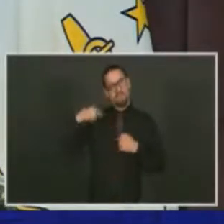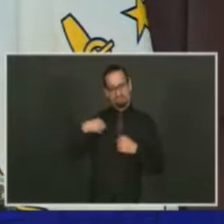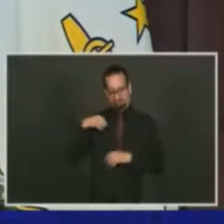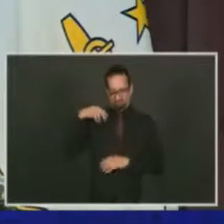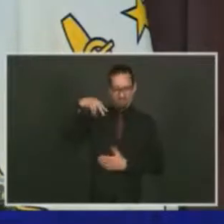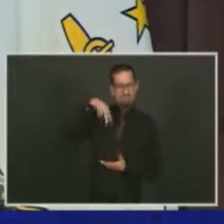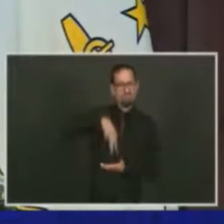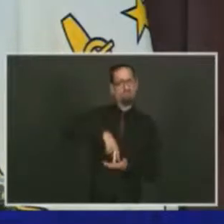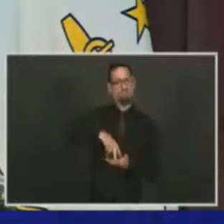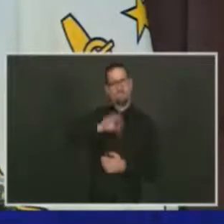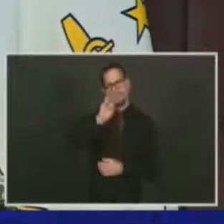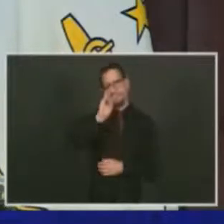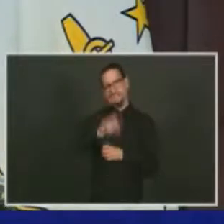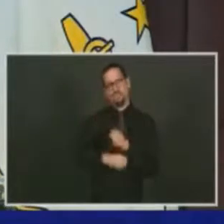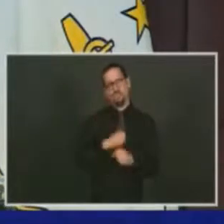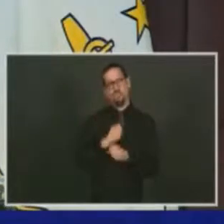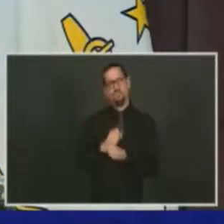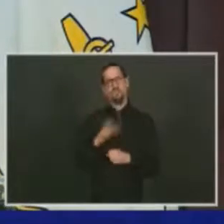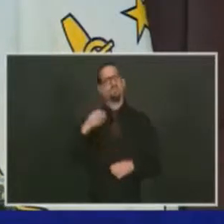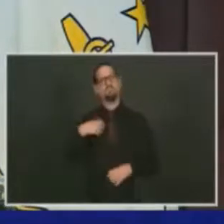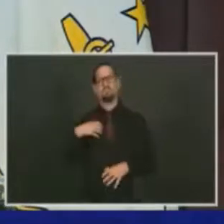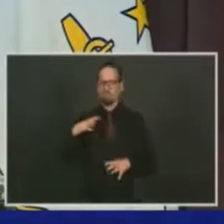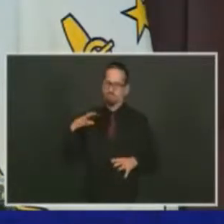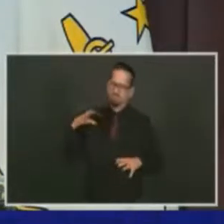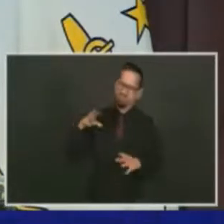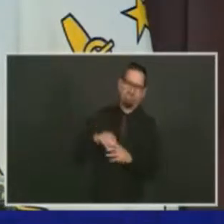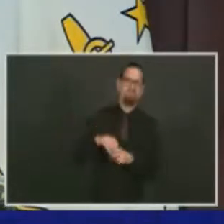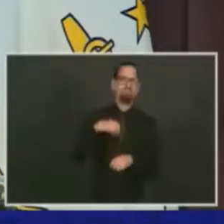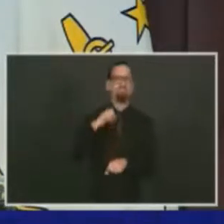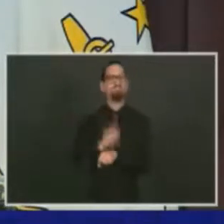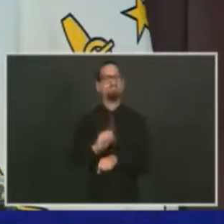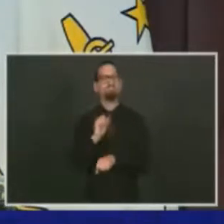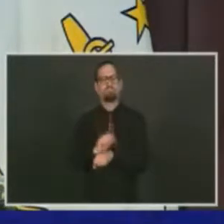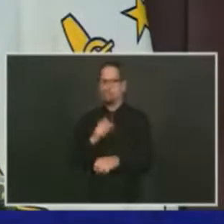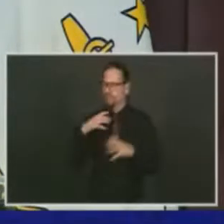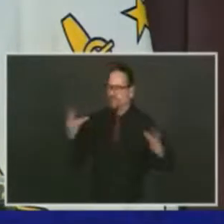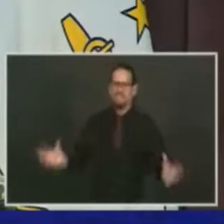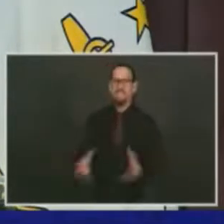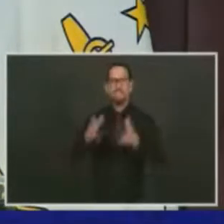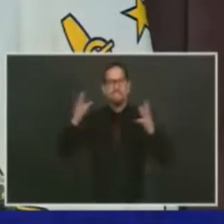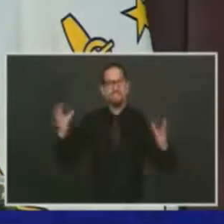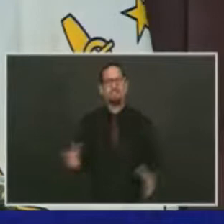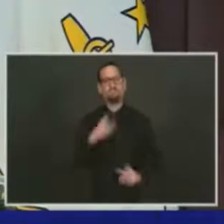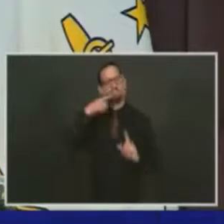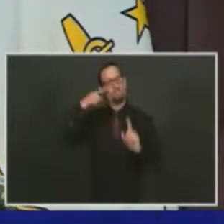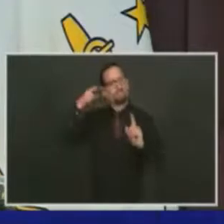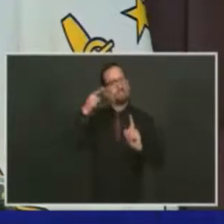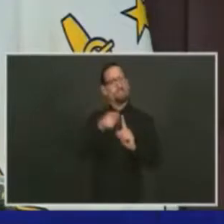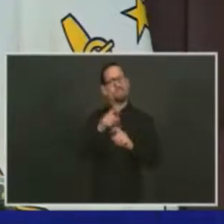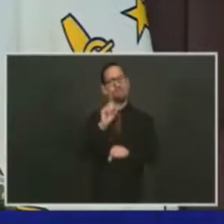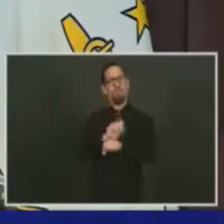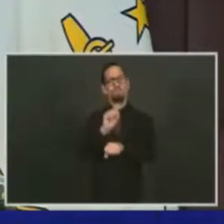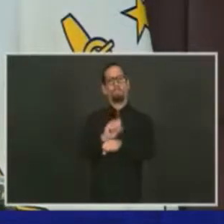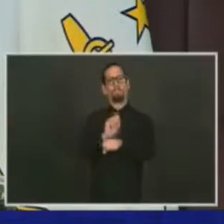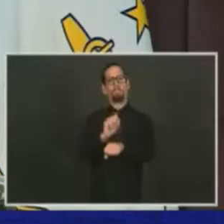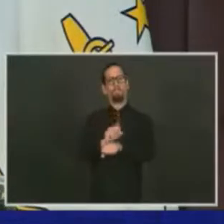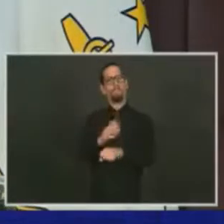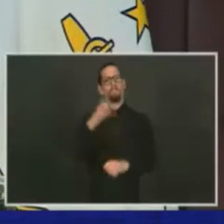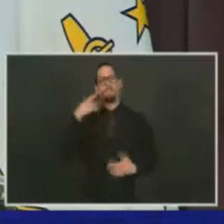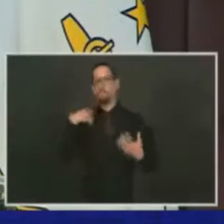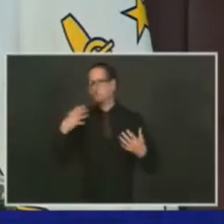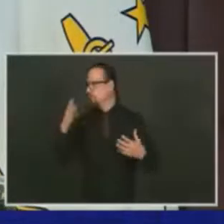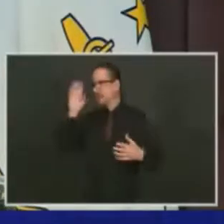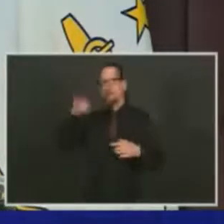business of job training for a while. And sometimes the hardest part is matching people up. We